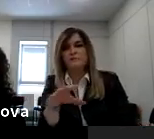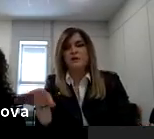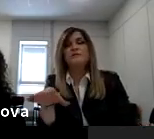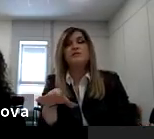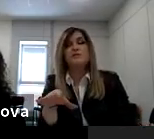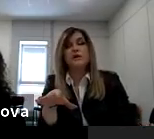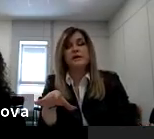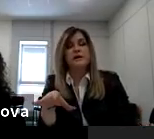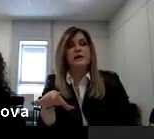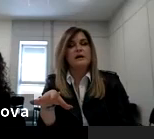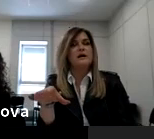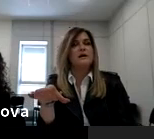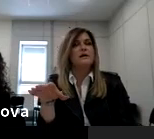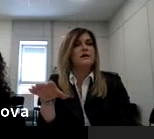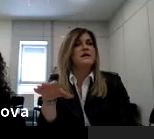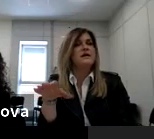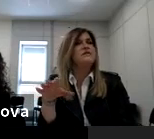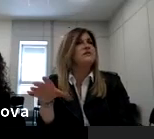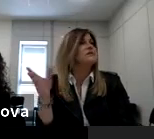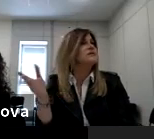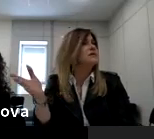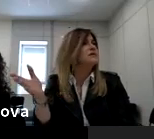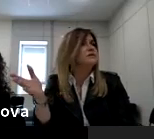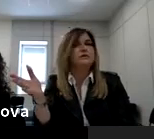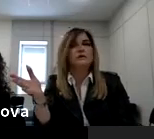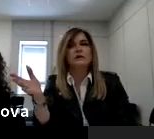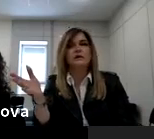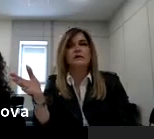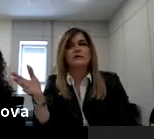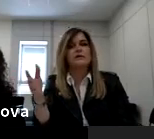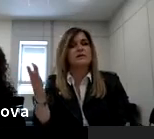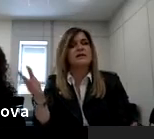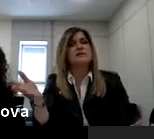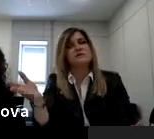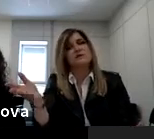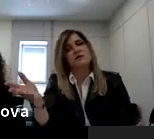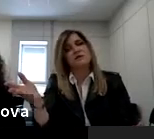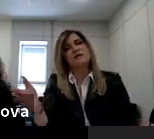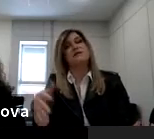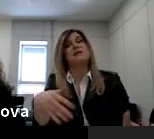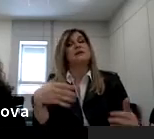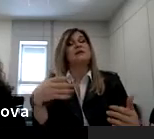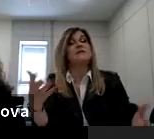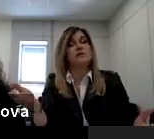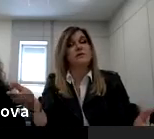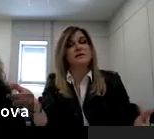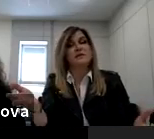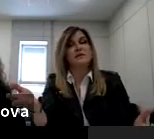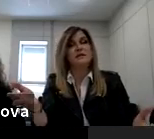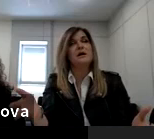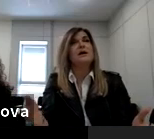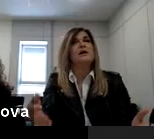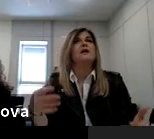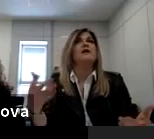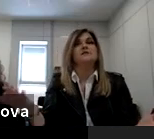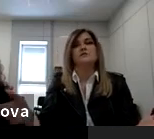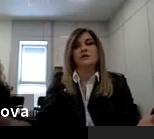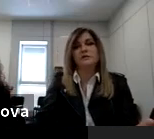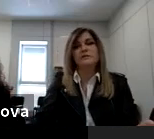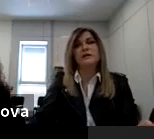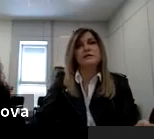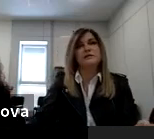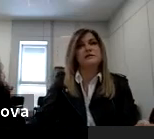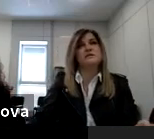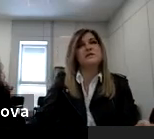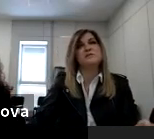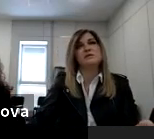the viewer, even, I don't know, on the places of the facade that are very well seen. So it